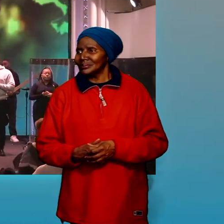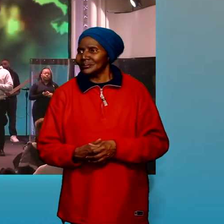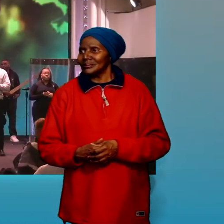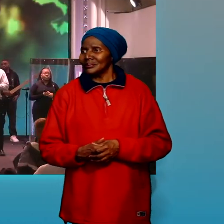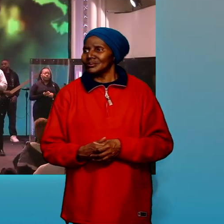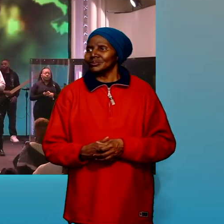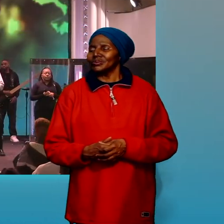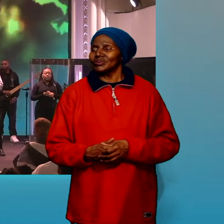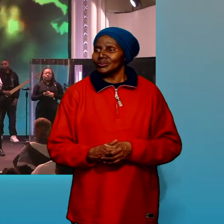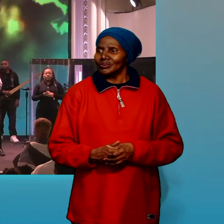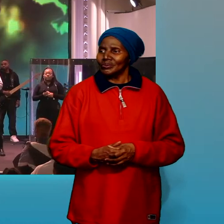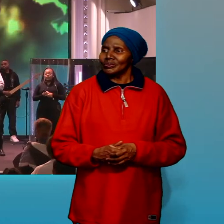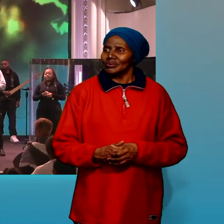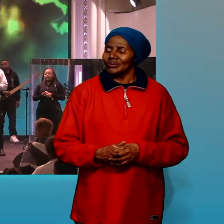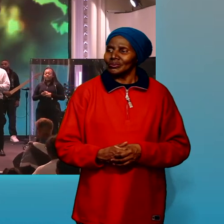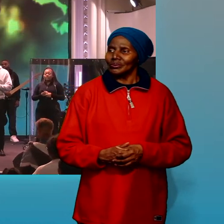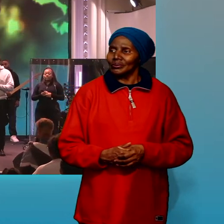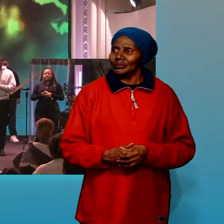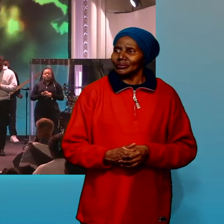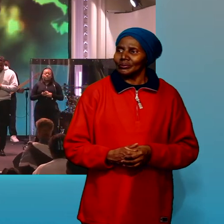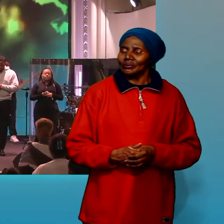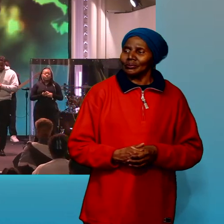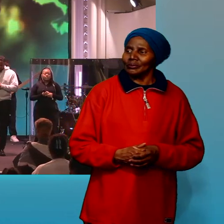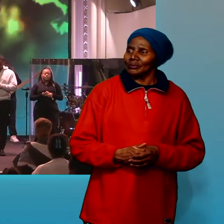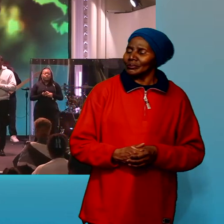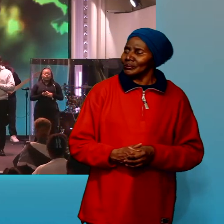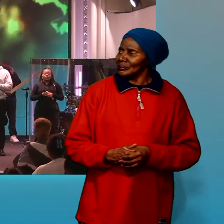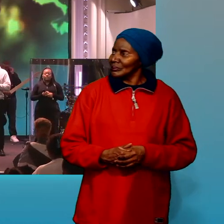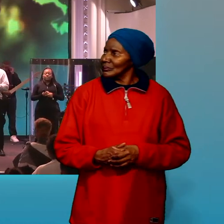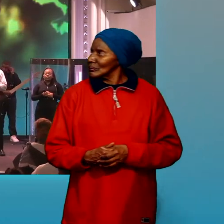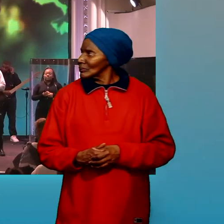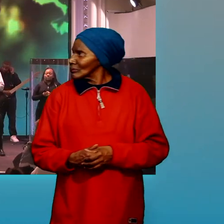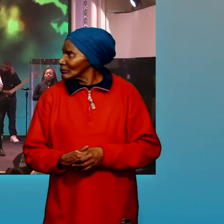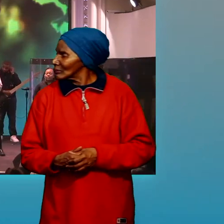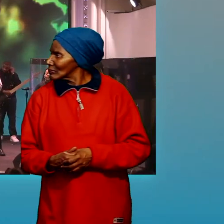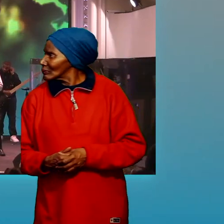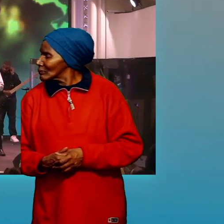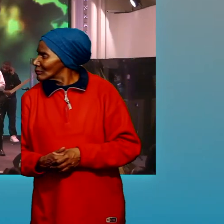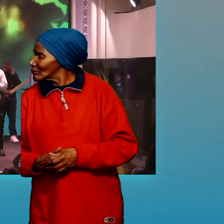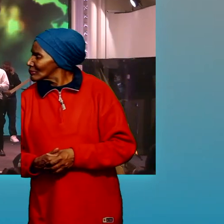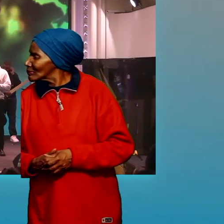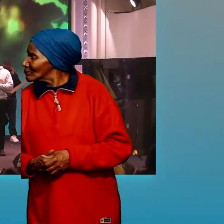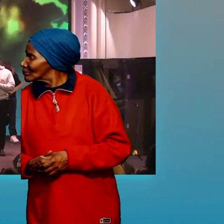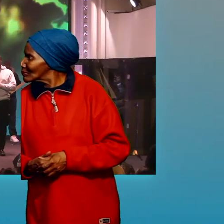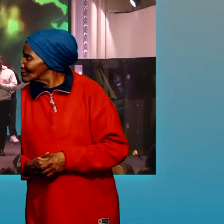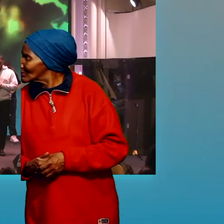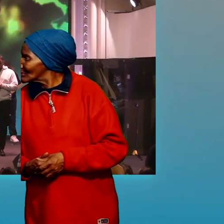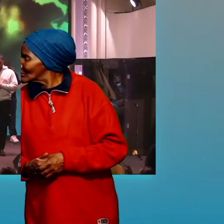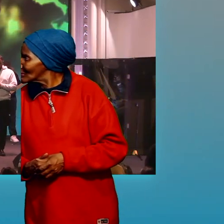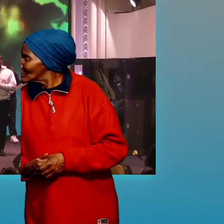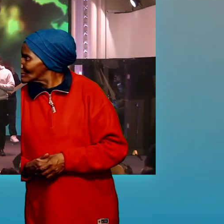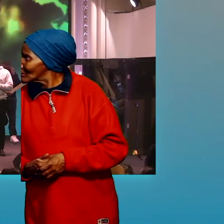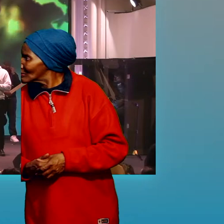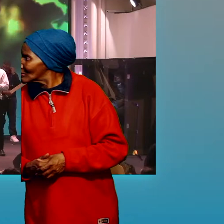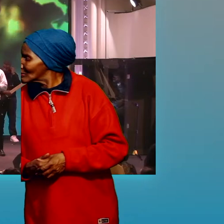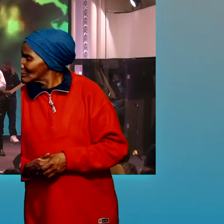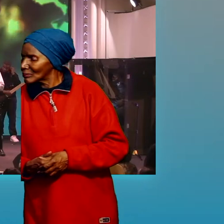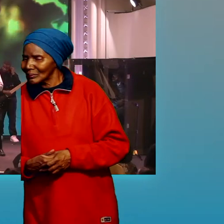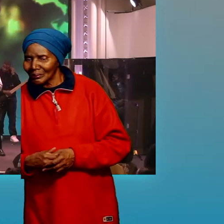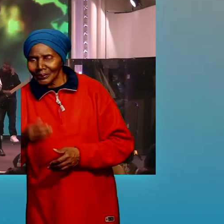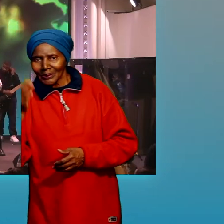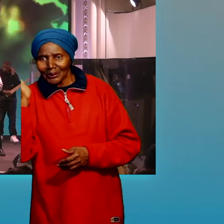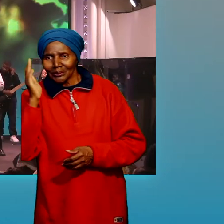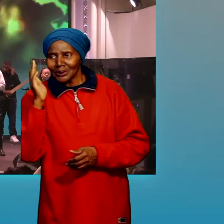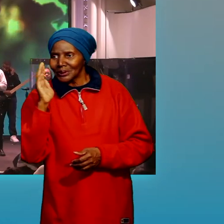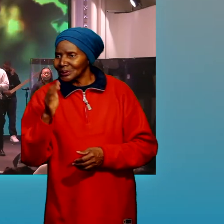Want us to stay focused right now. I'm not going to end it right now because I believe God wants to do deeper things. You see, the message that you heard is a